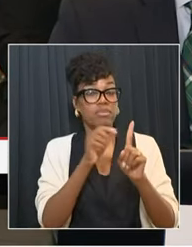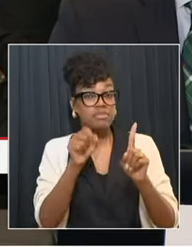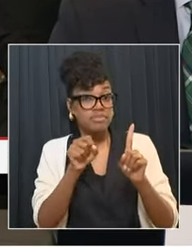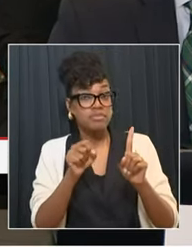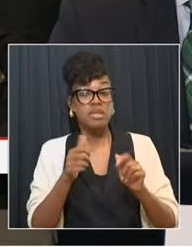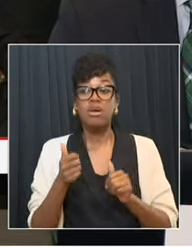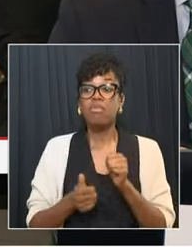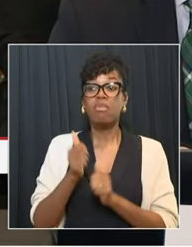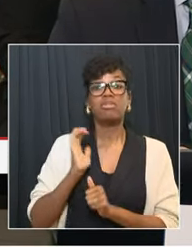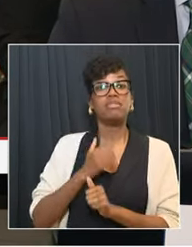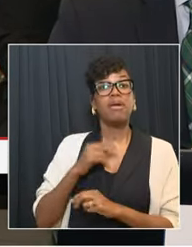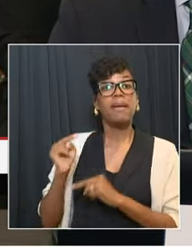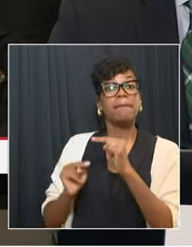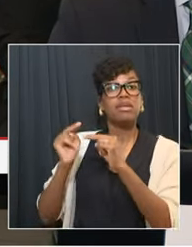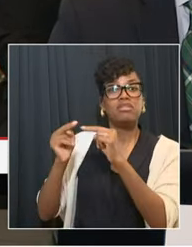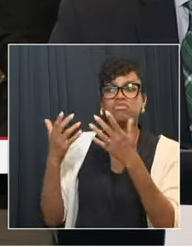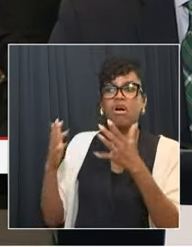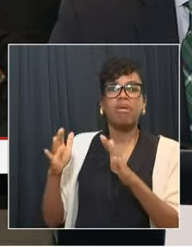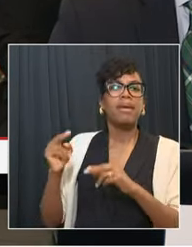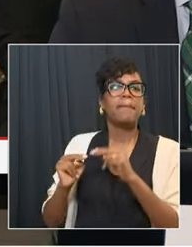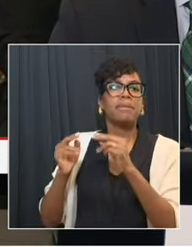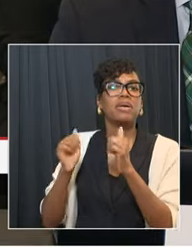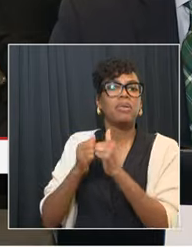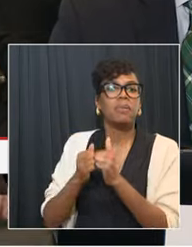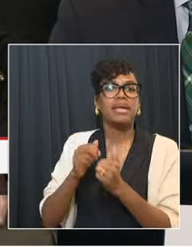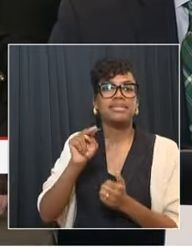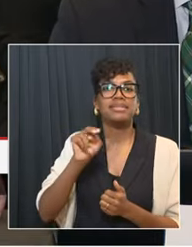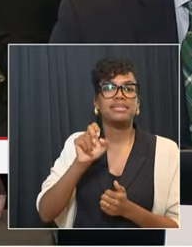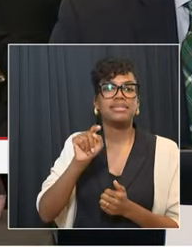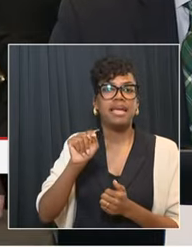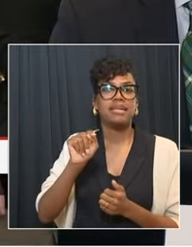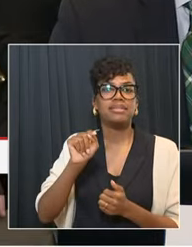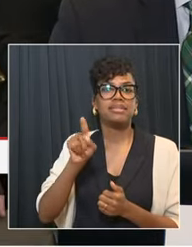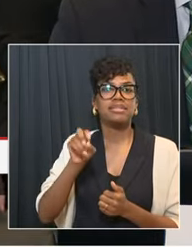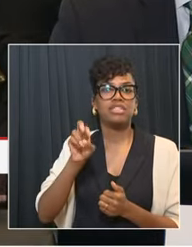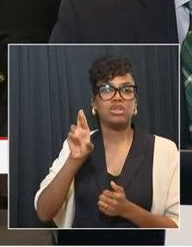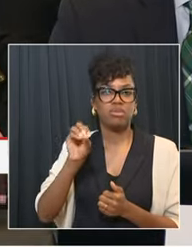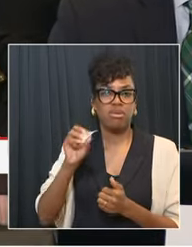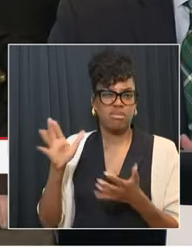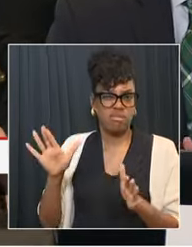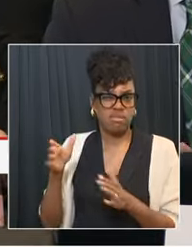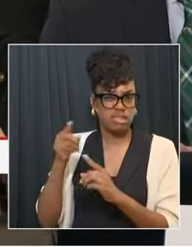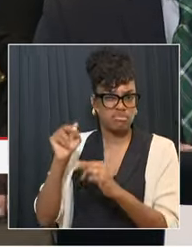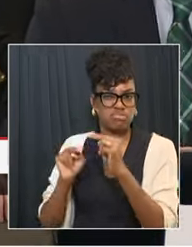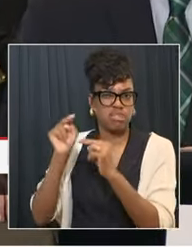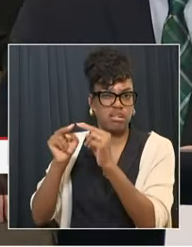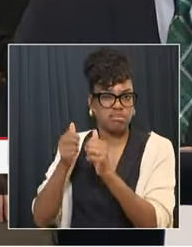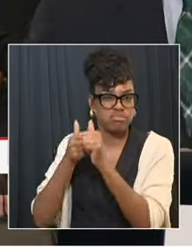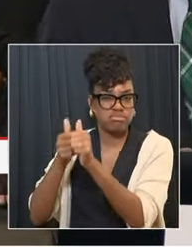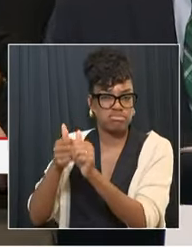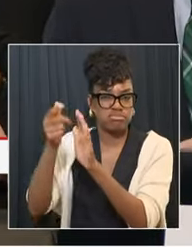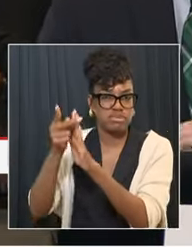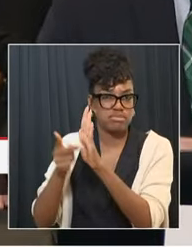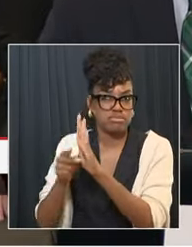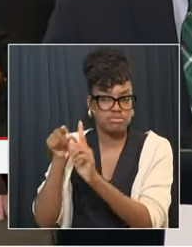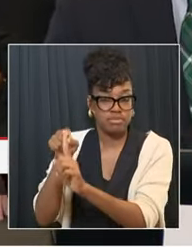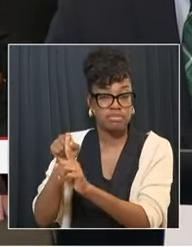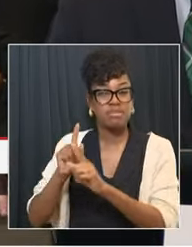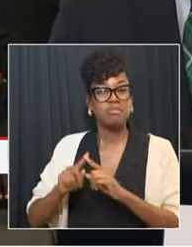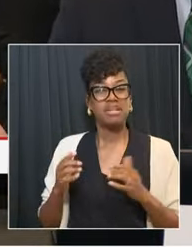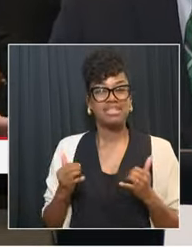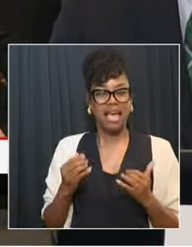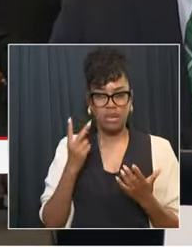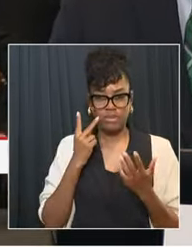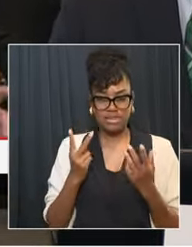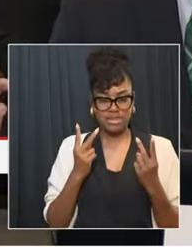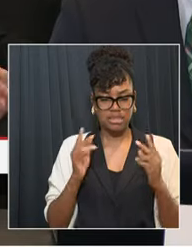and able to be built at net zero. Unfortunately, we do have a few instances where it's just not workable because of the